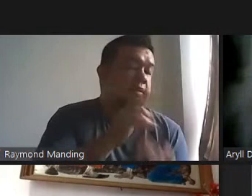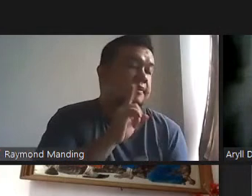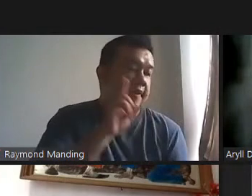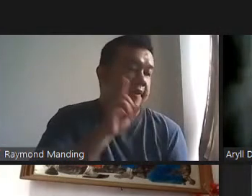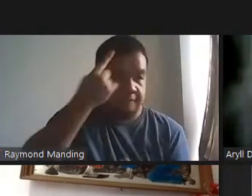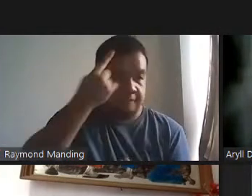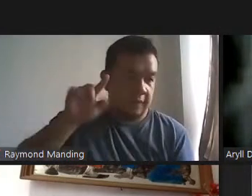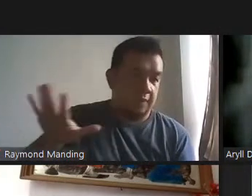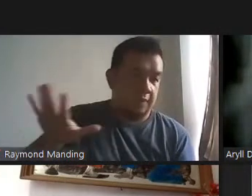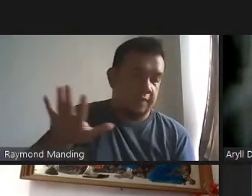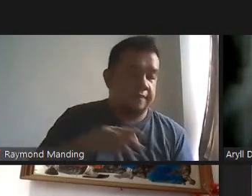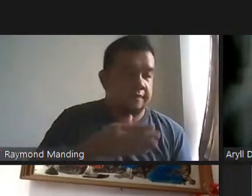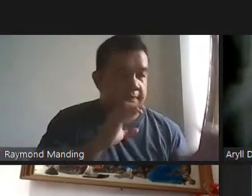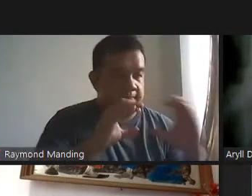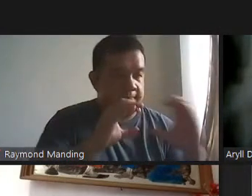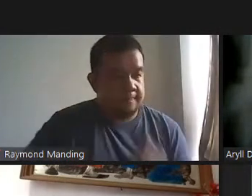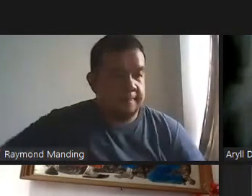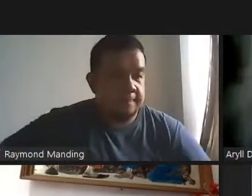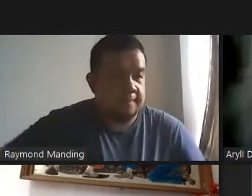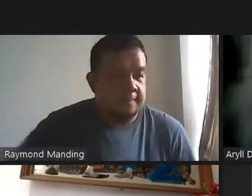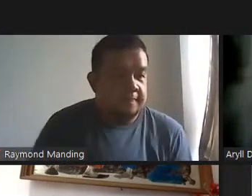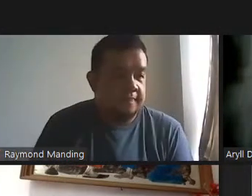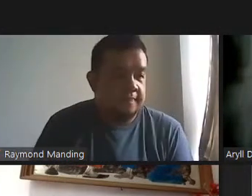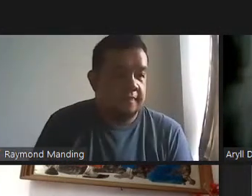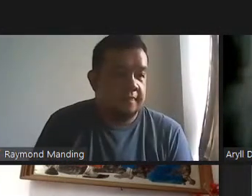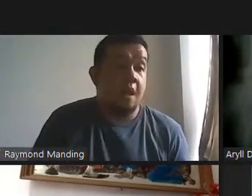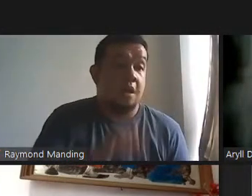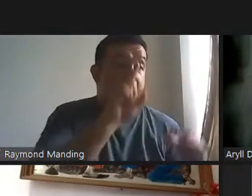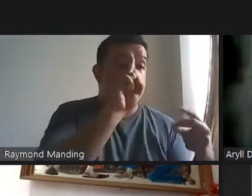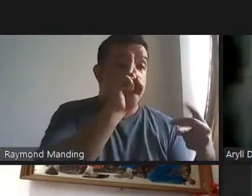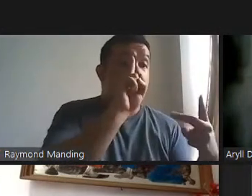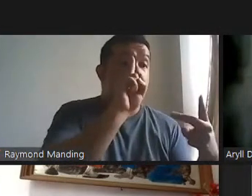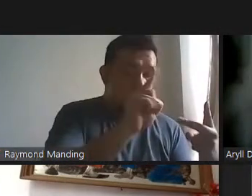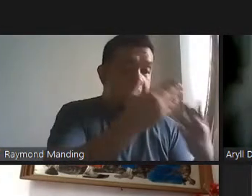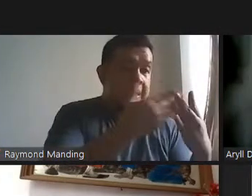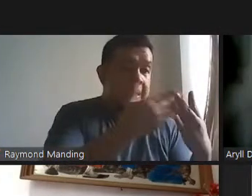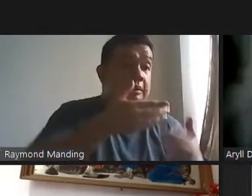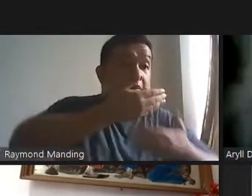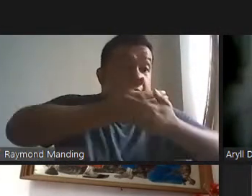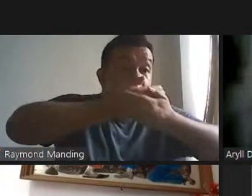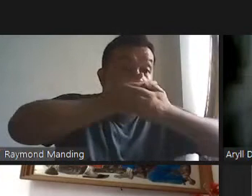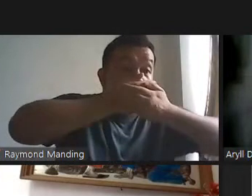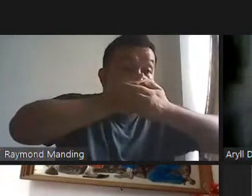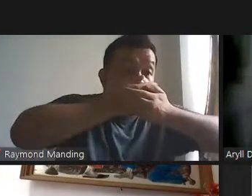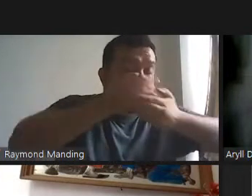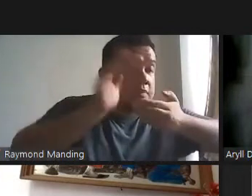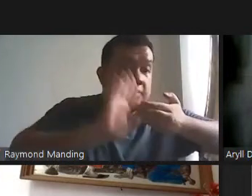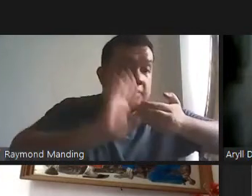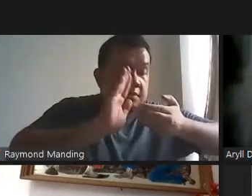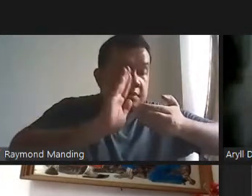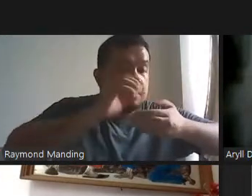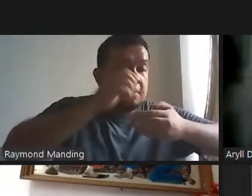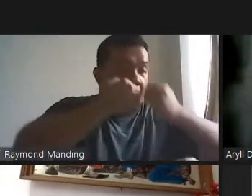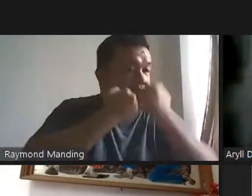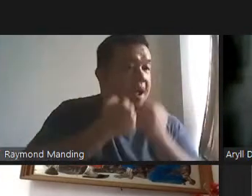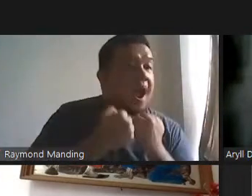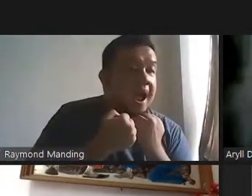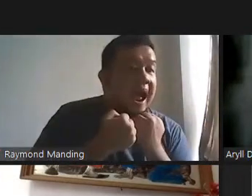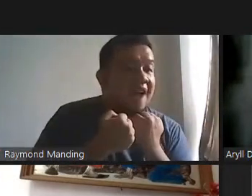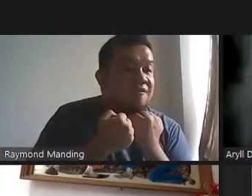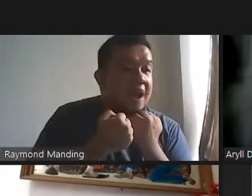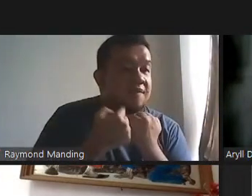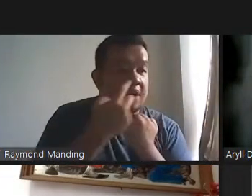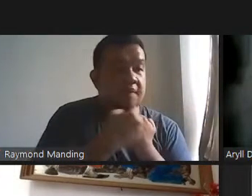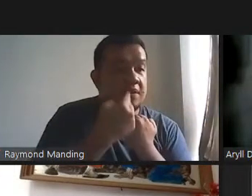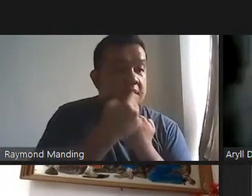it's better if you use those para mas magkaintindihan kayo ng deaf pagdating sa communication. So,